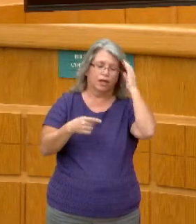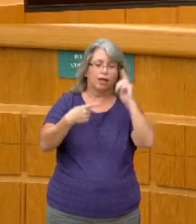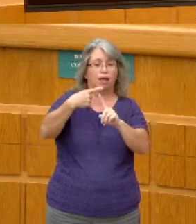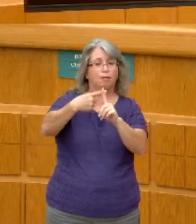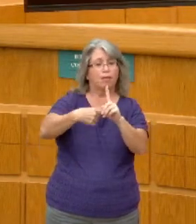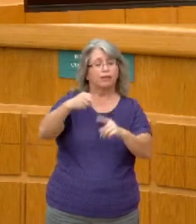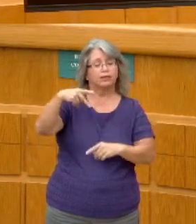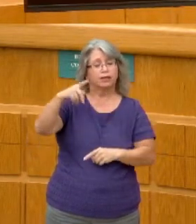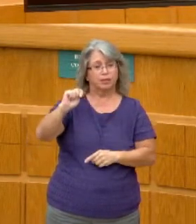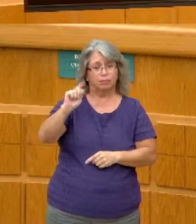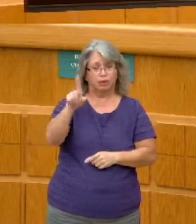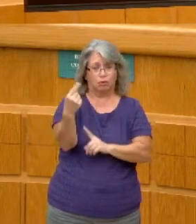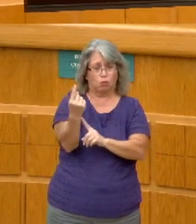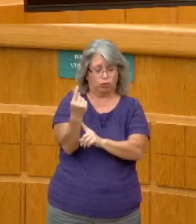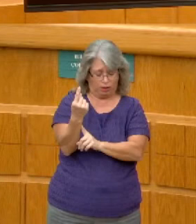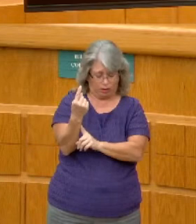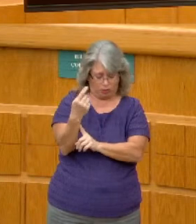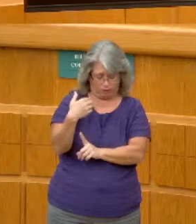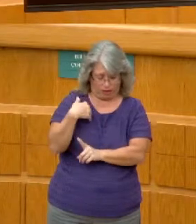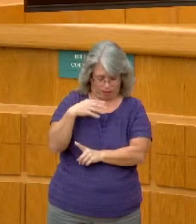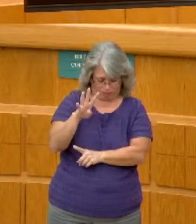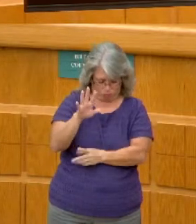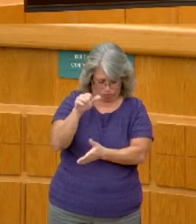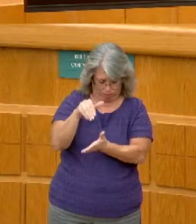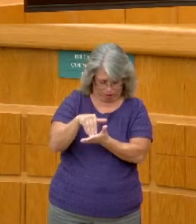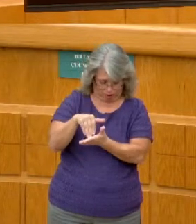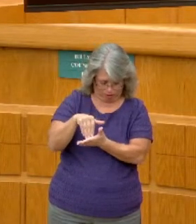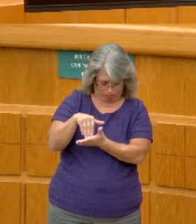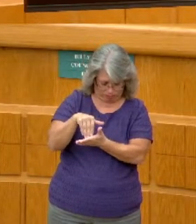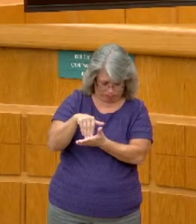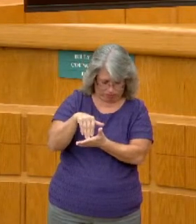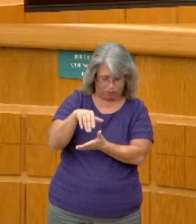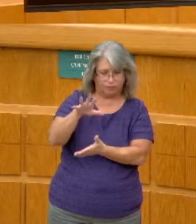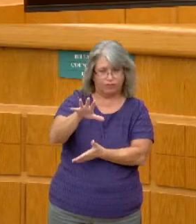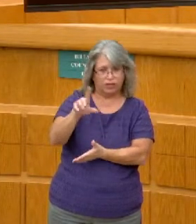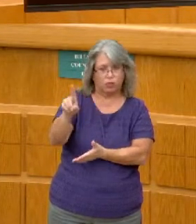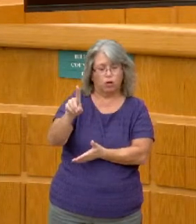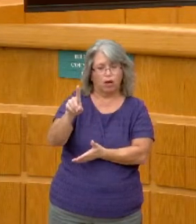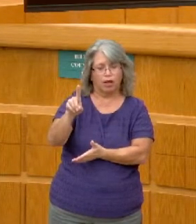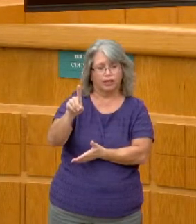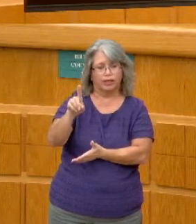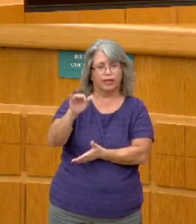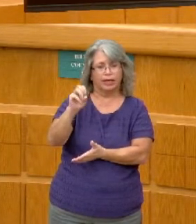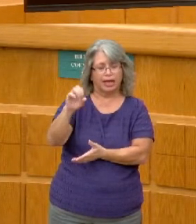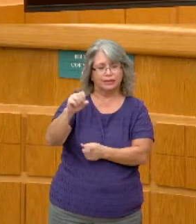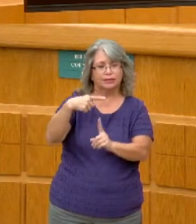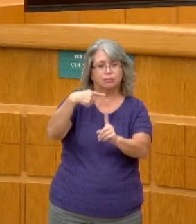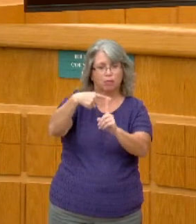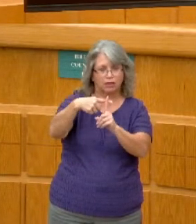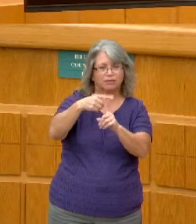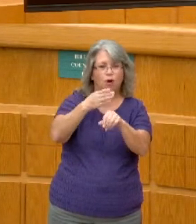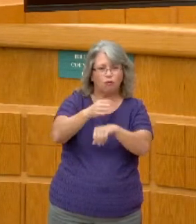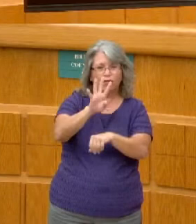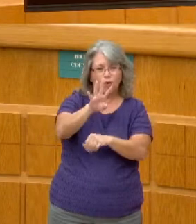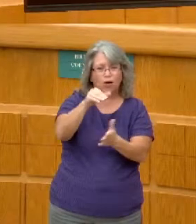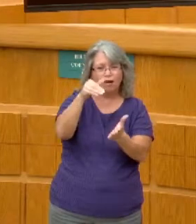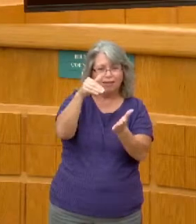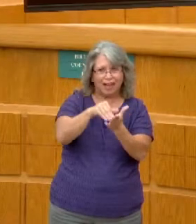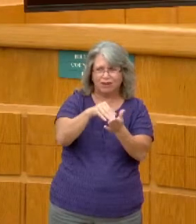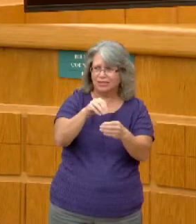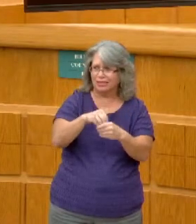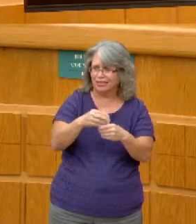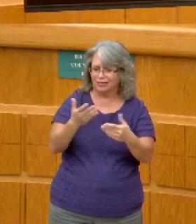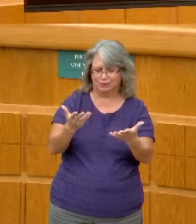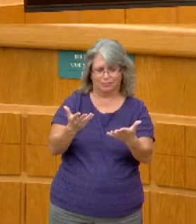had 4,051 positive COVID-19 cases. That's 4,000, over 4,000 in just, half of